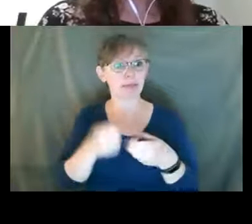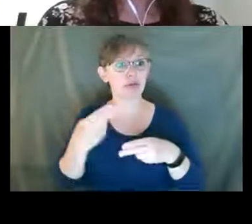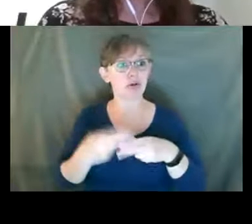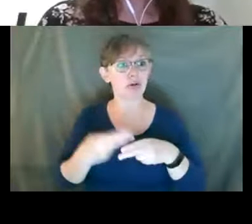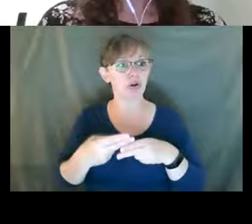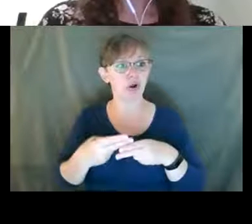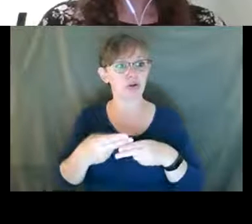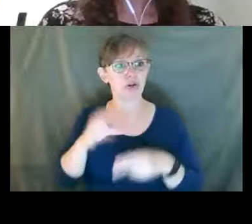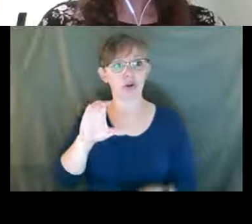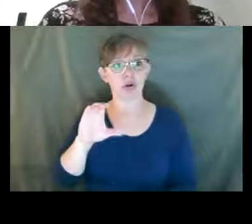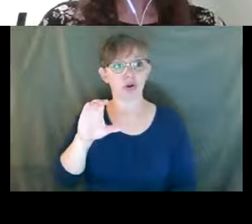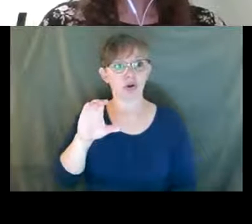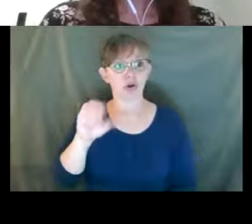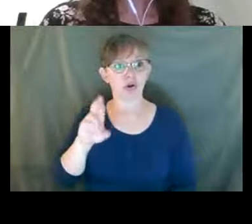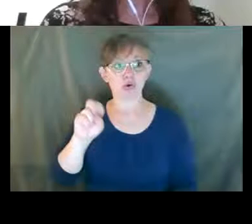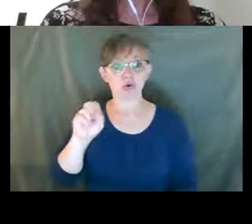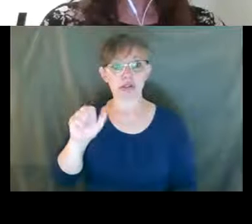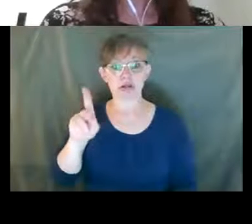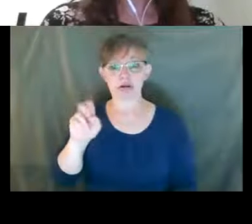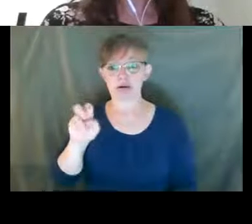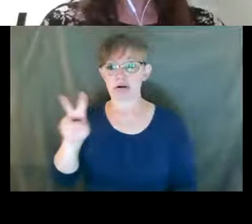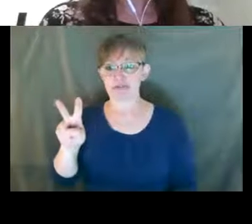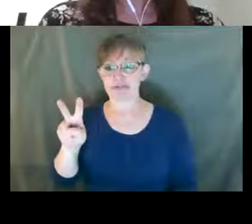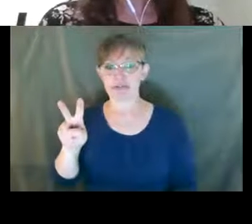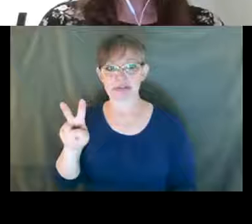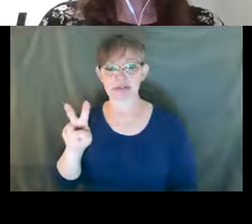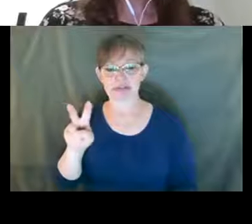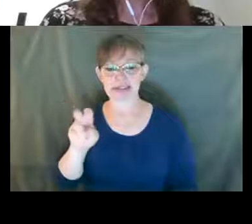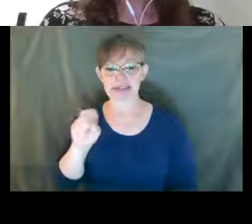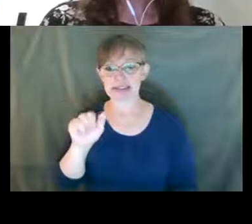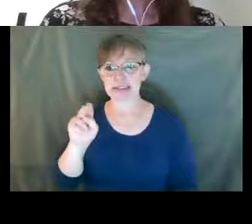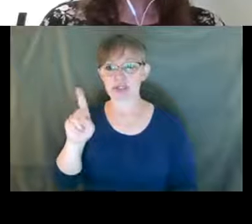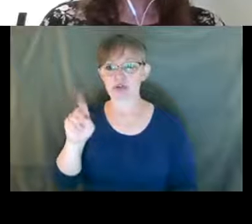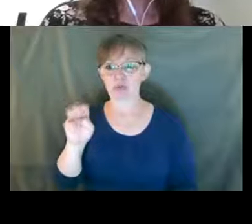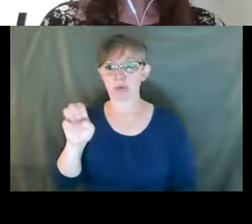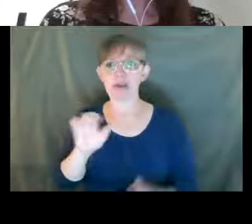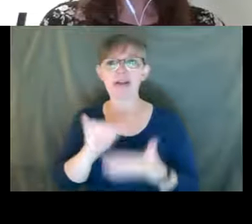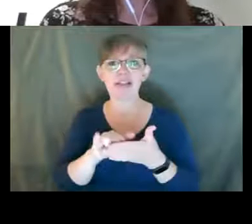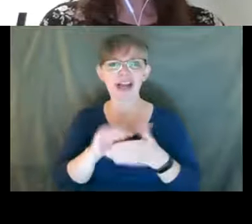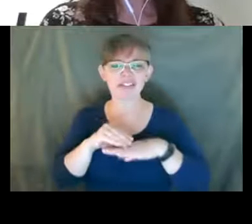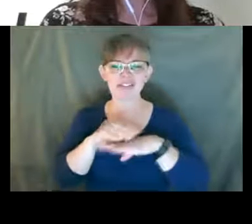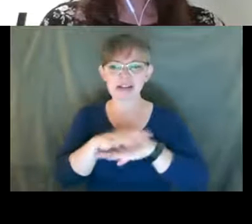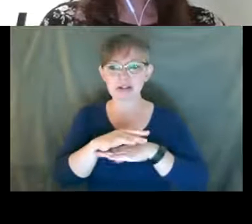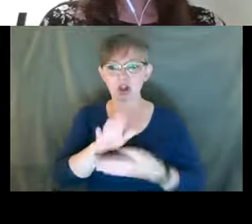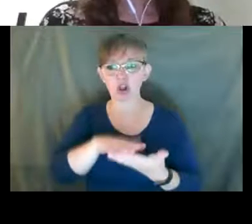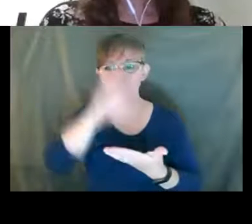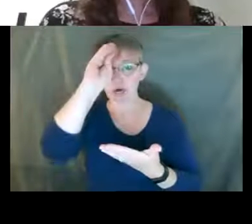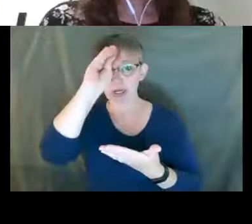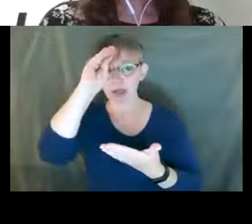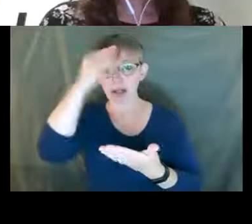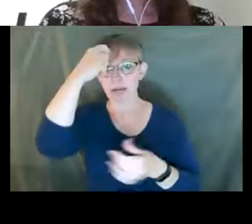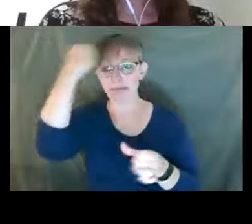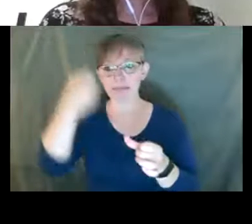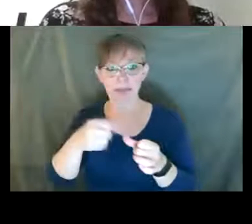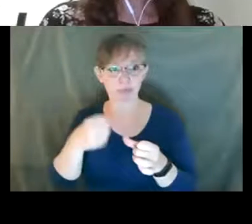termed wet brain. It impacts parts of the brain that affect learning, language, and memory, and leads